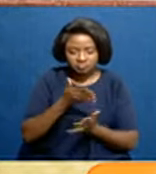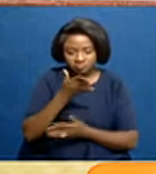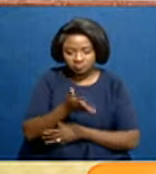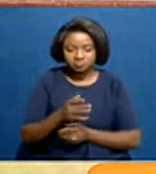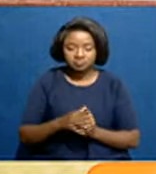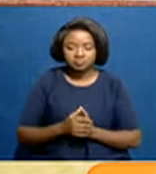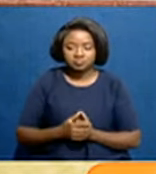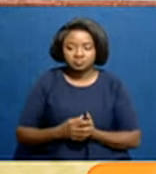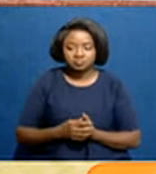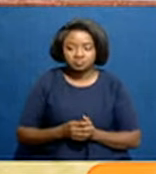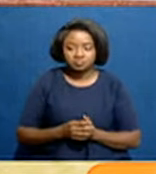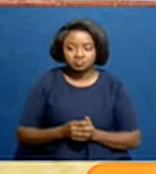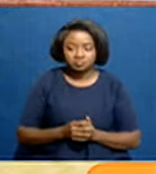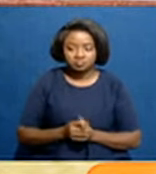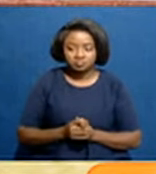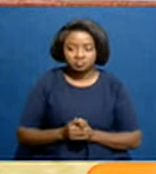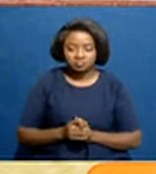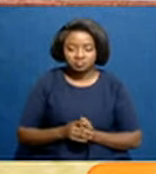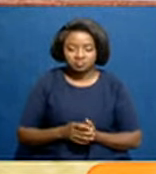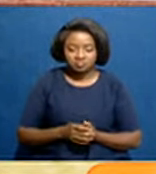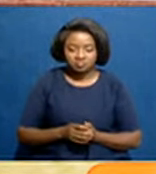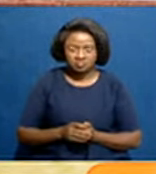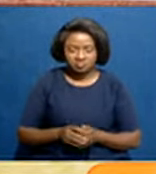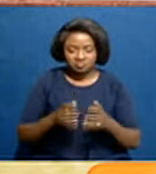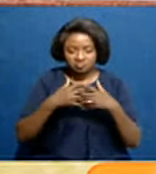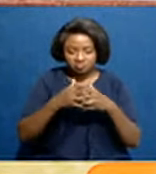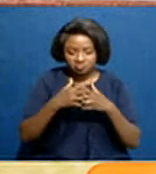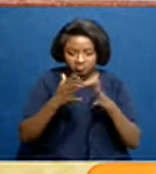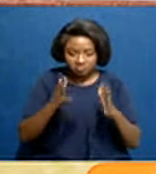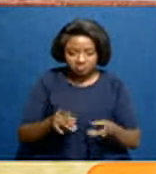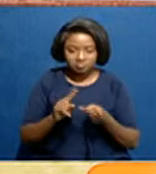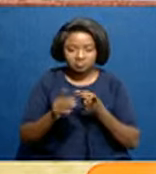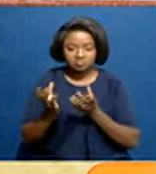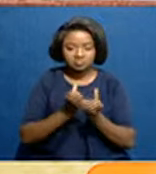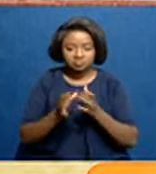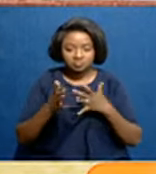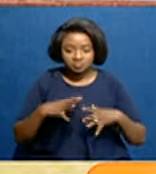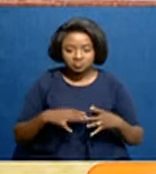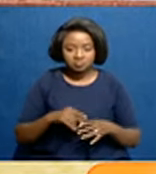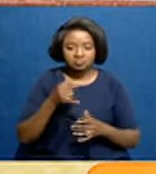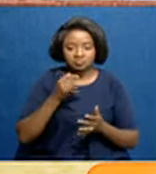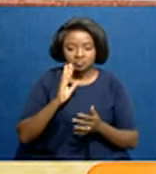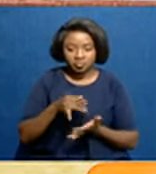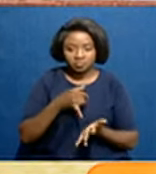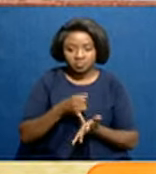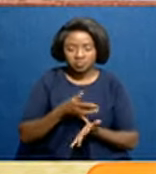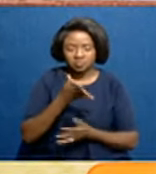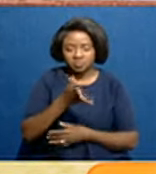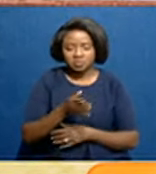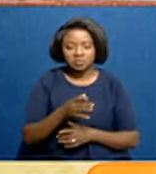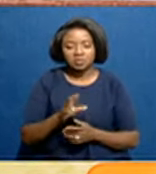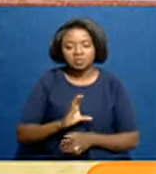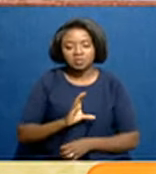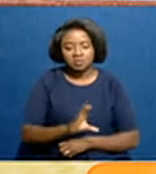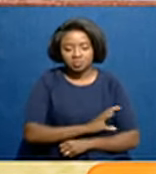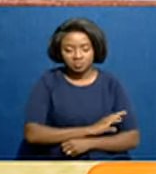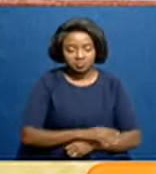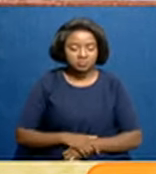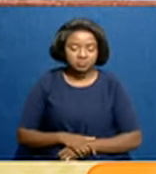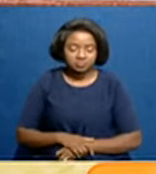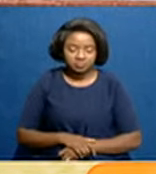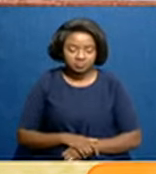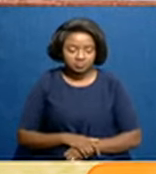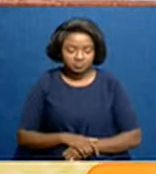So architects in the counties, engineers, business people are going to be appointed into that committee. And they will